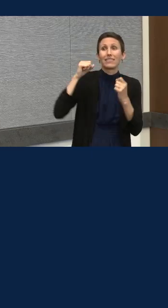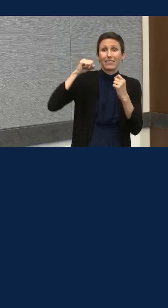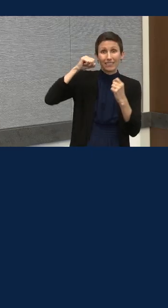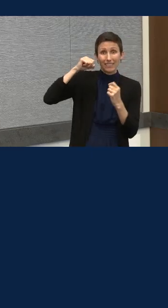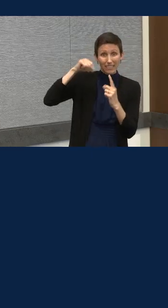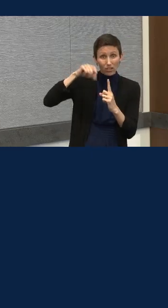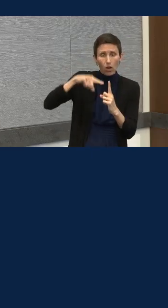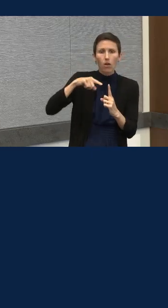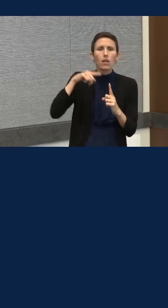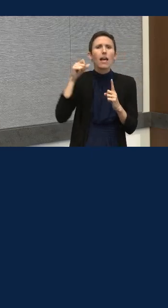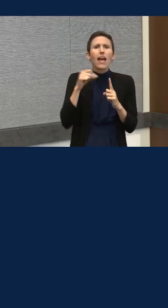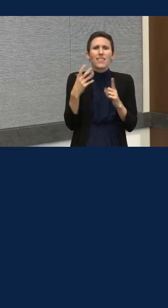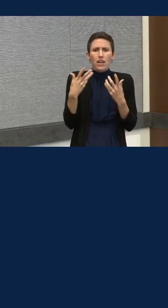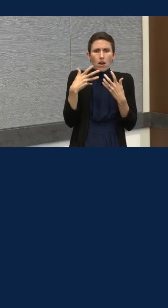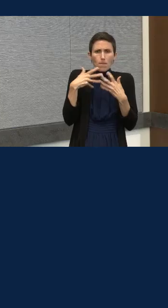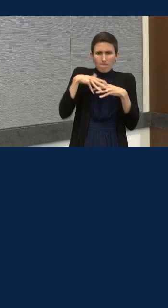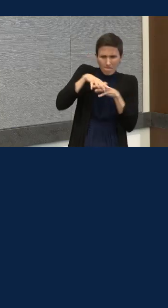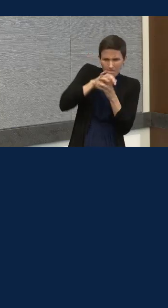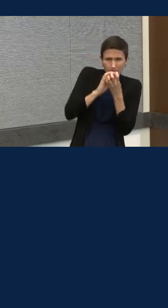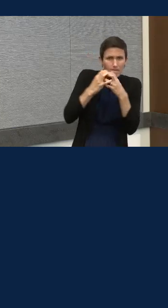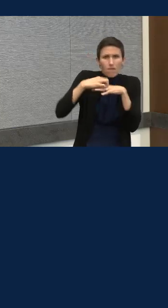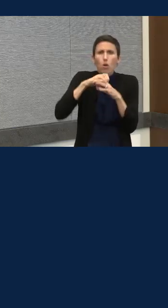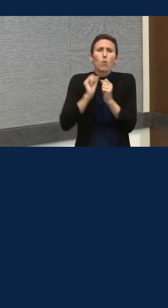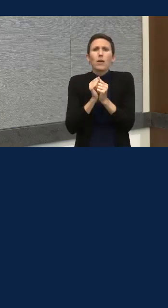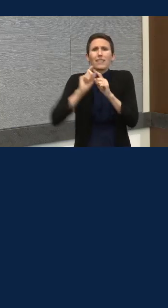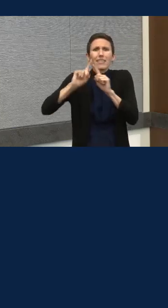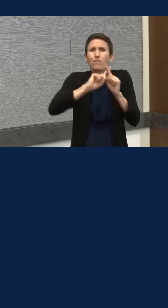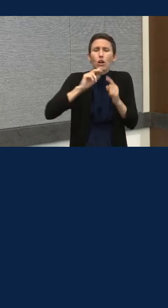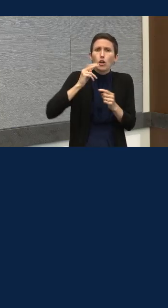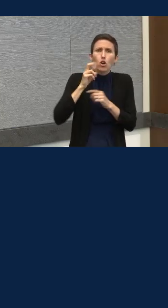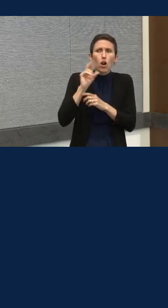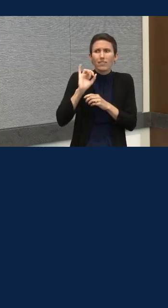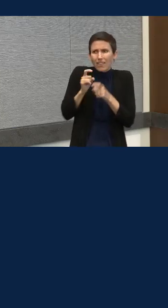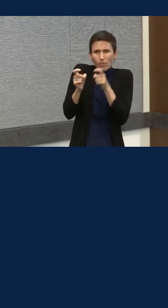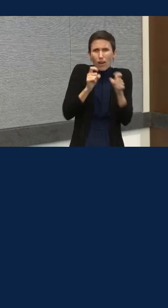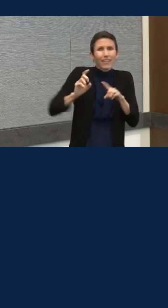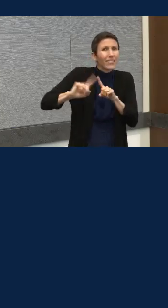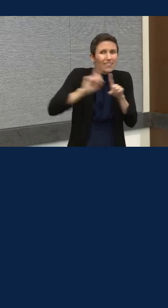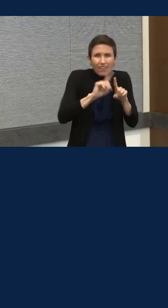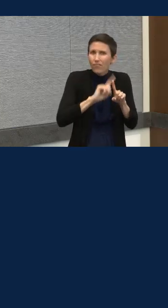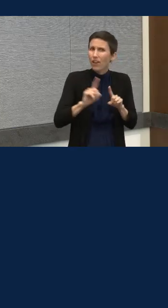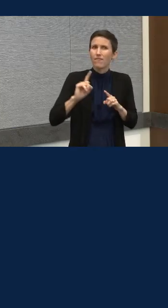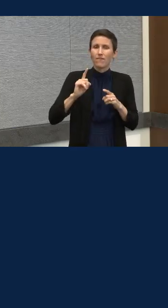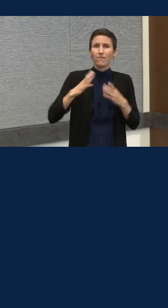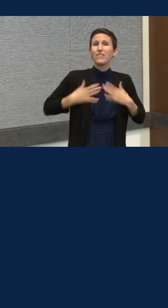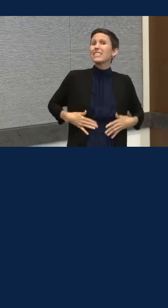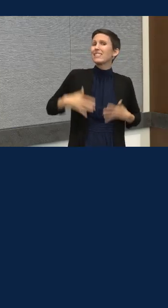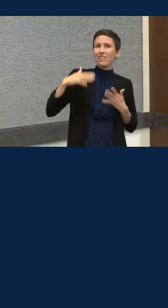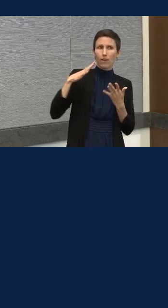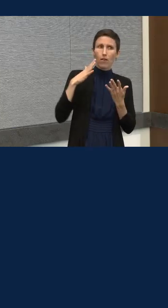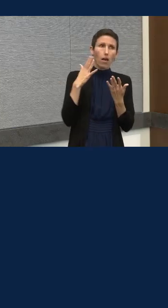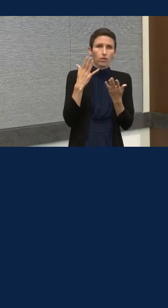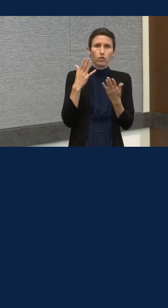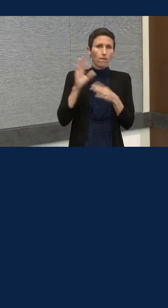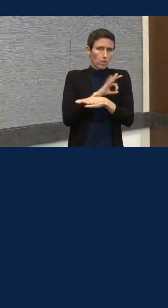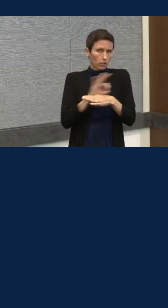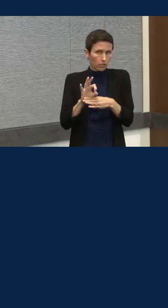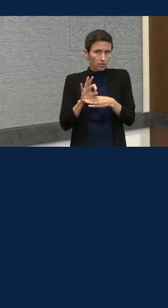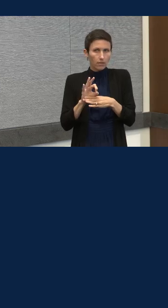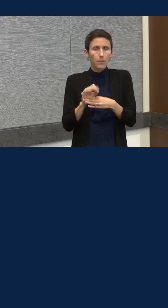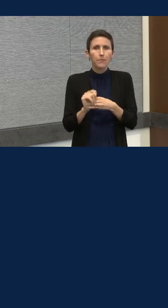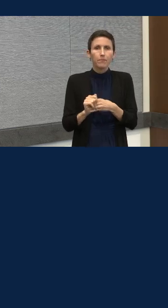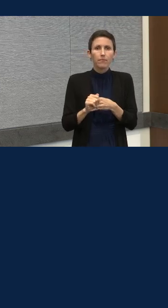in with whole sets of other neurons regulating different aspects and very different physiological functions based on